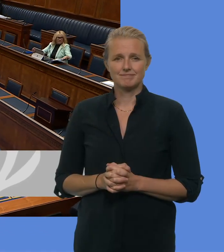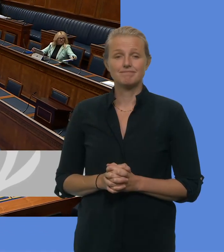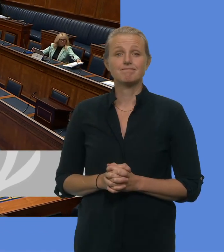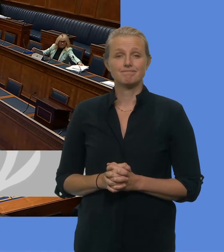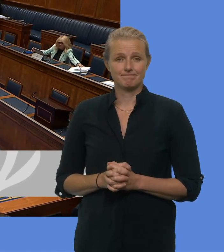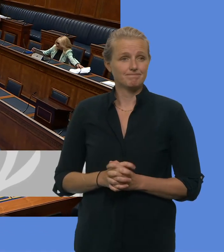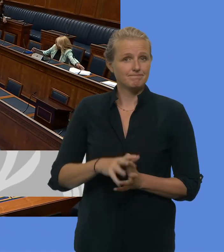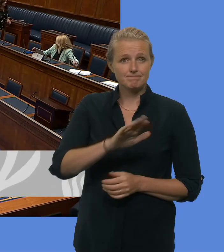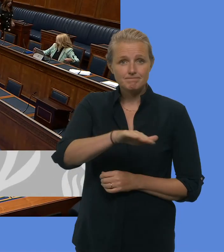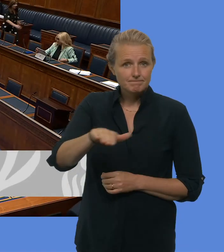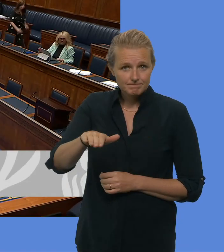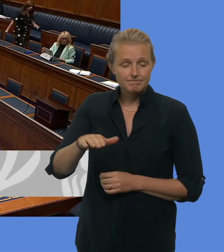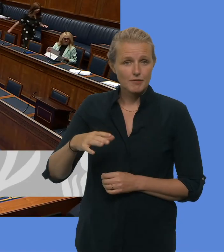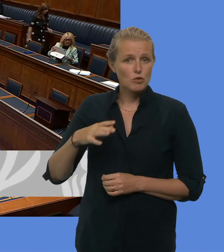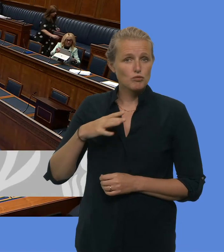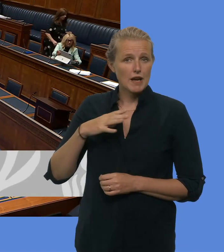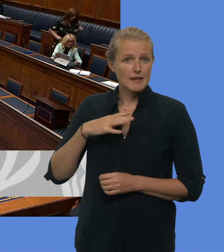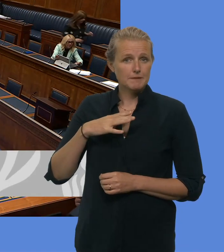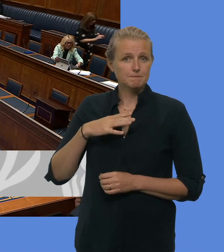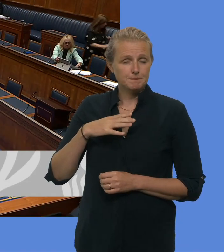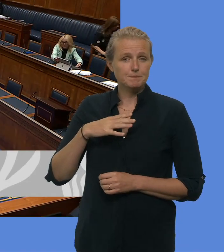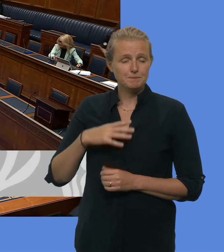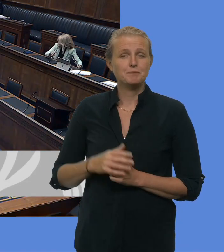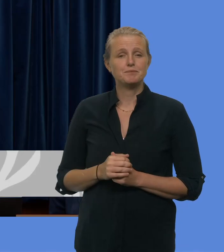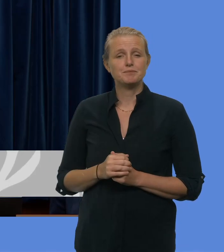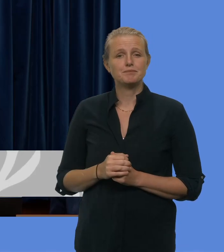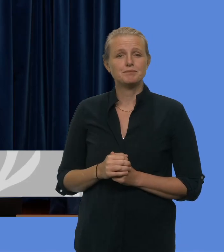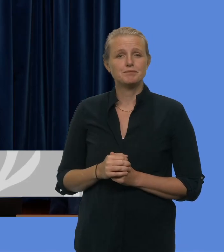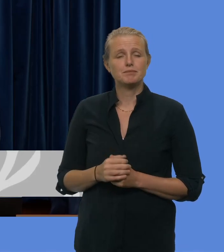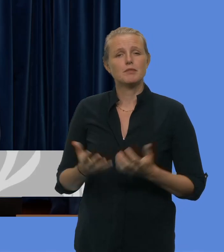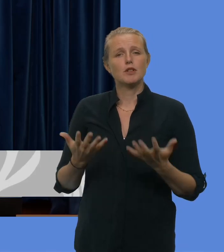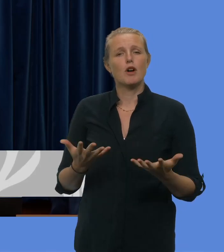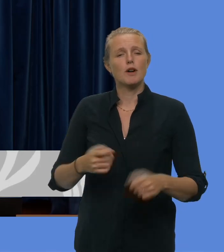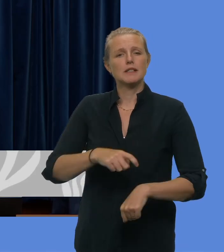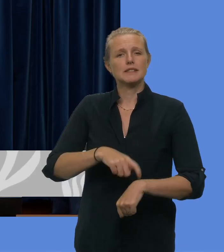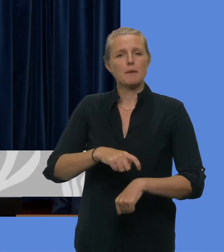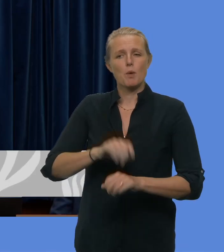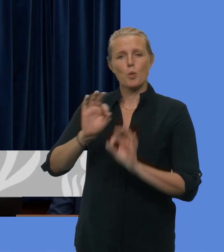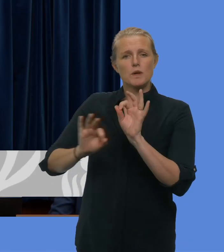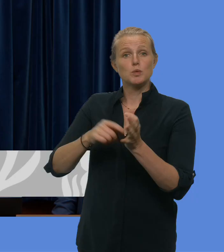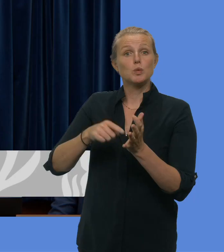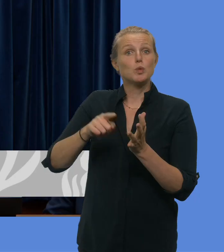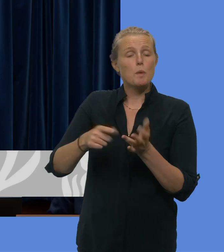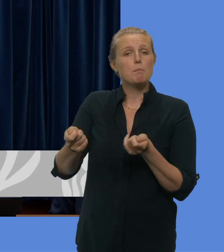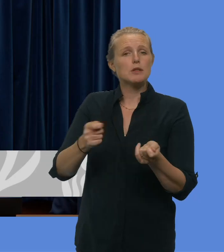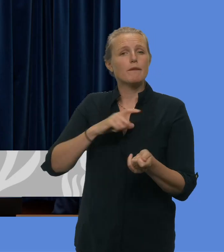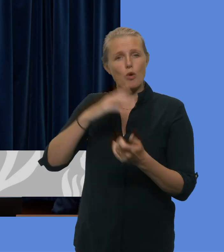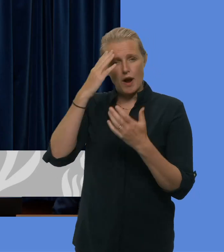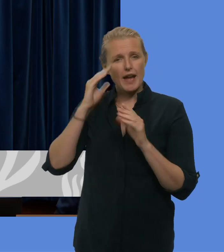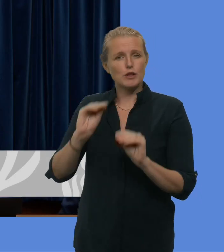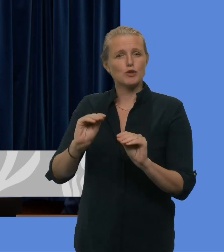Members, if we can resume here. It's time for questions to the Minister for